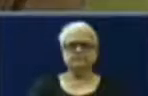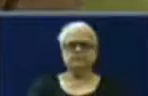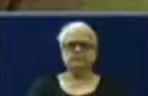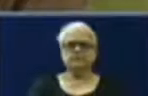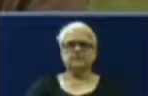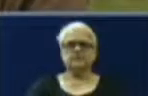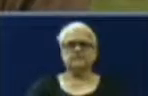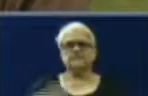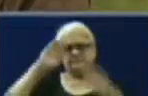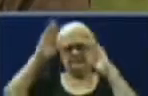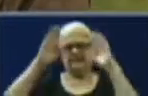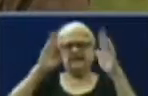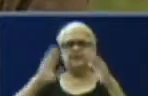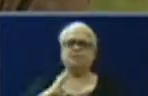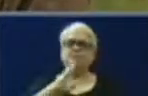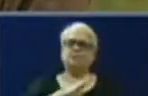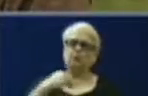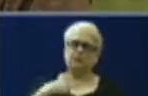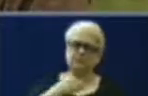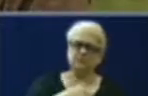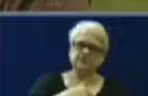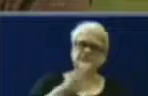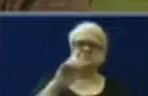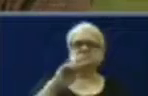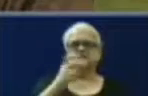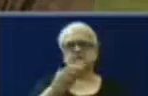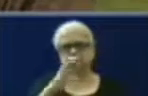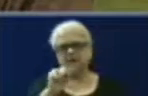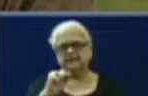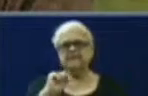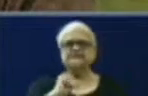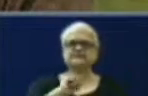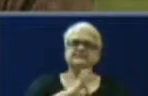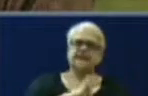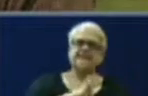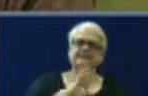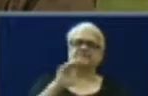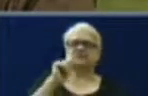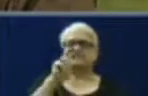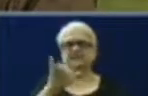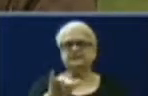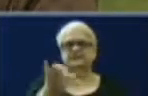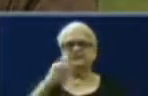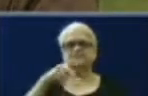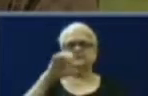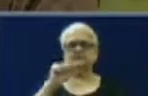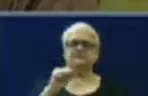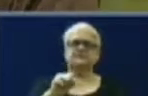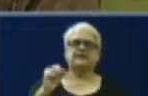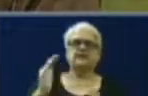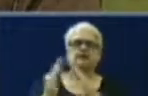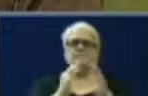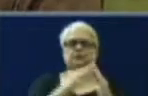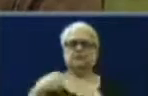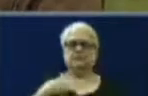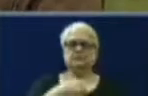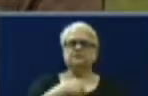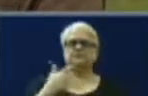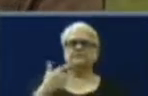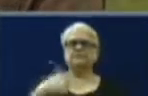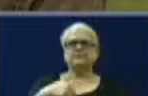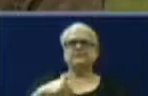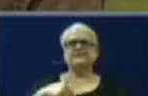Greetings, distinguished board members, Dr. Hargan, staff and faculty at JCPS, and parents, students, and community members. I titled